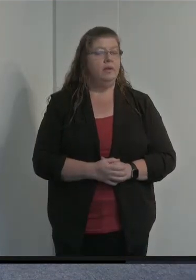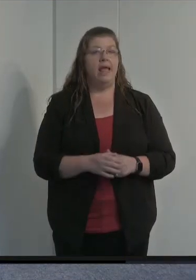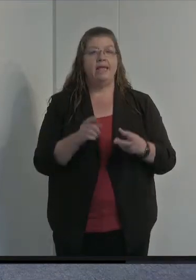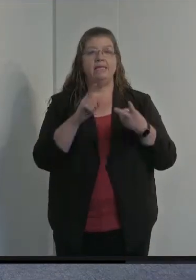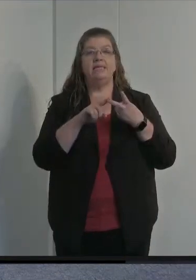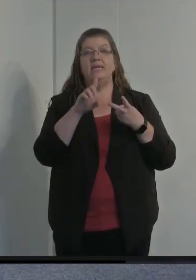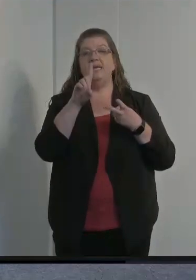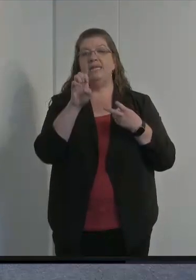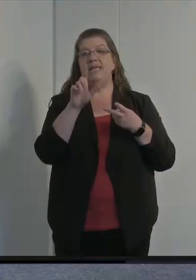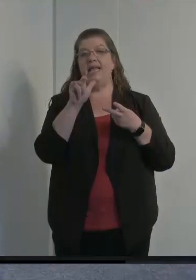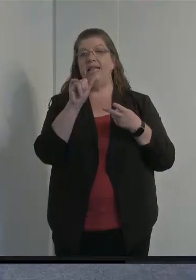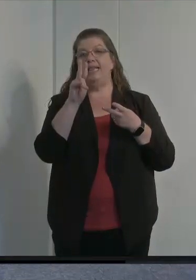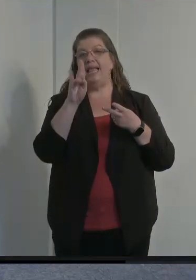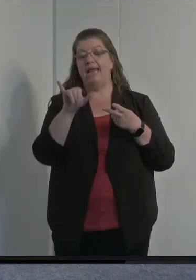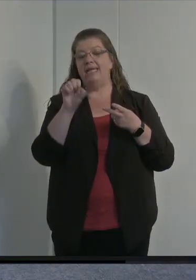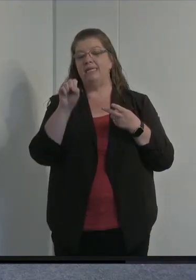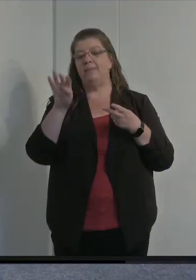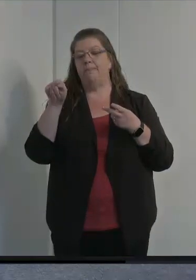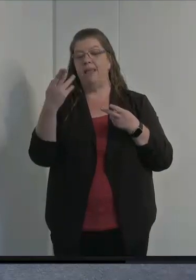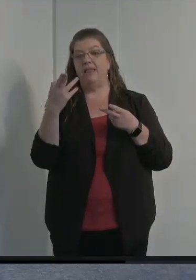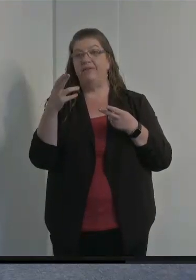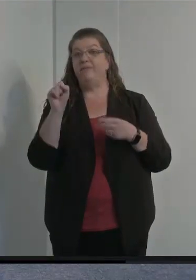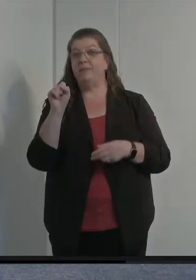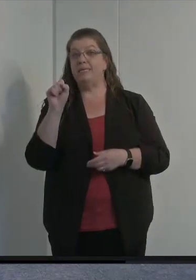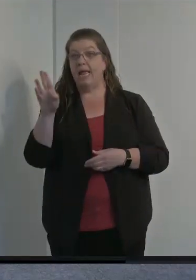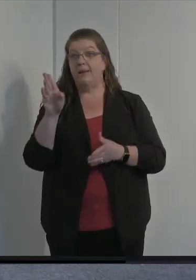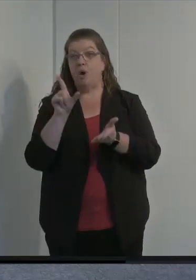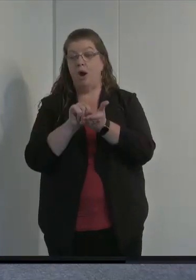Smith with Santa Barbara Independent.